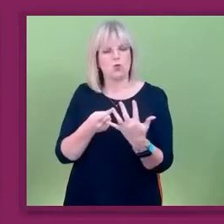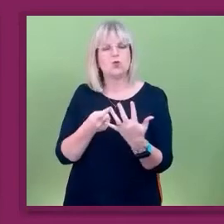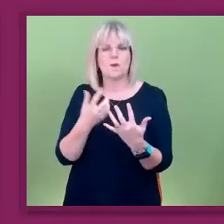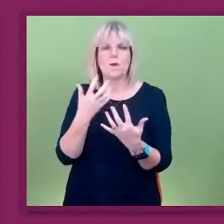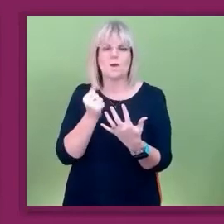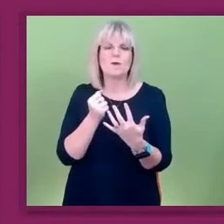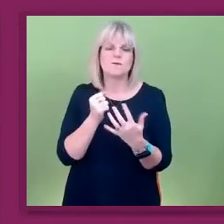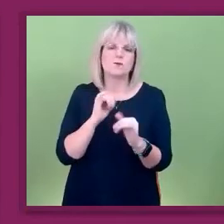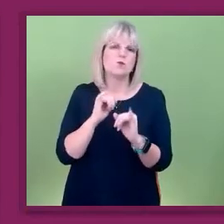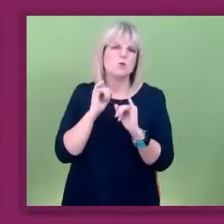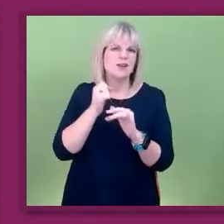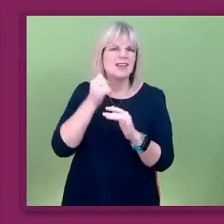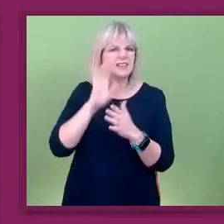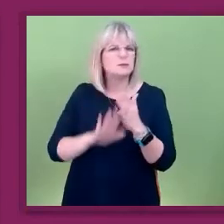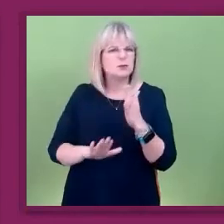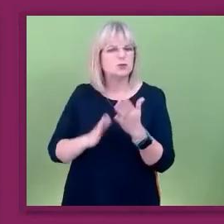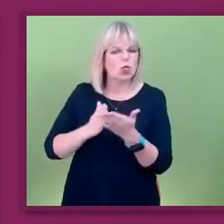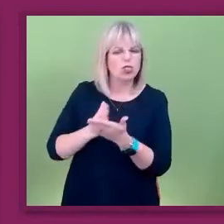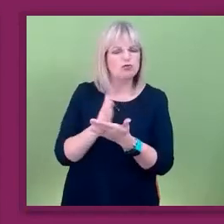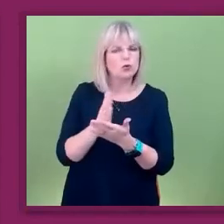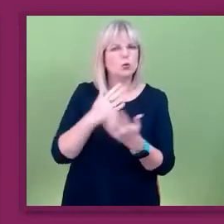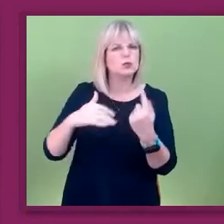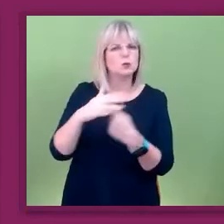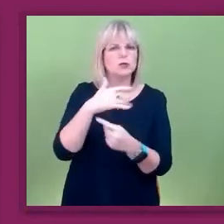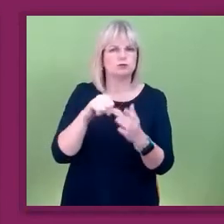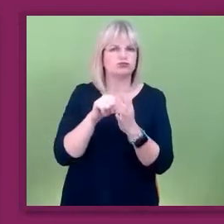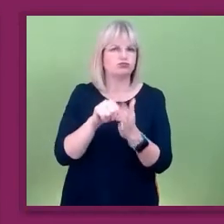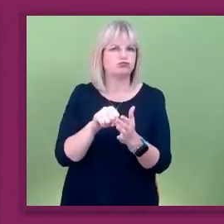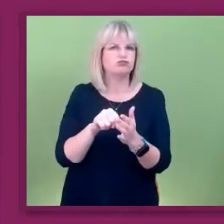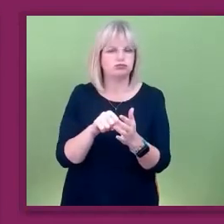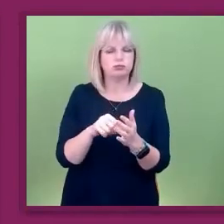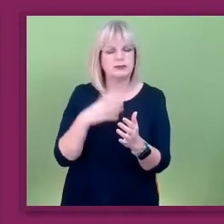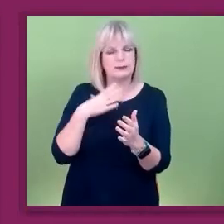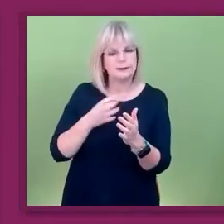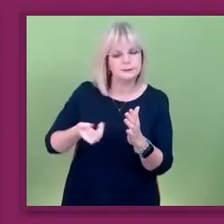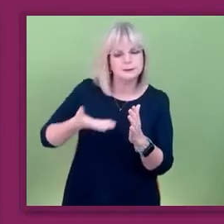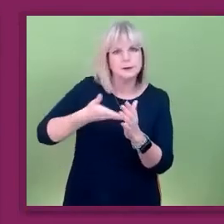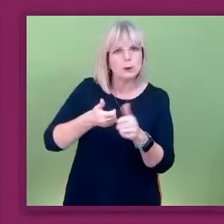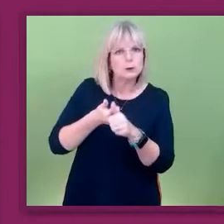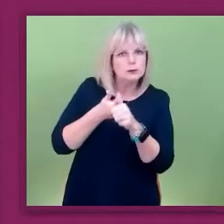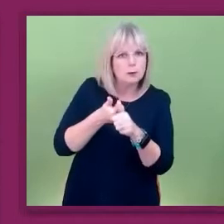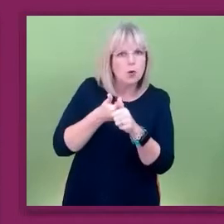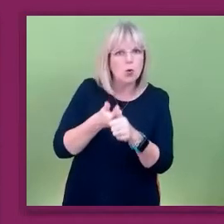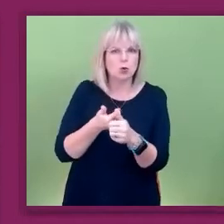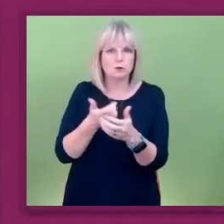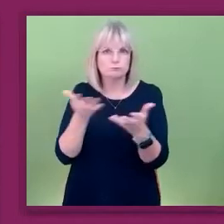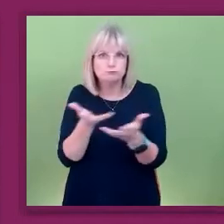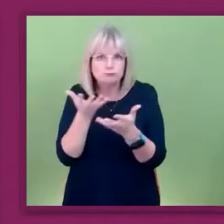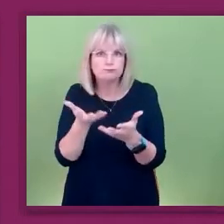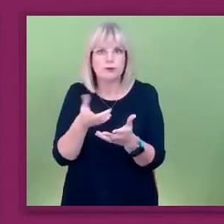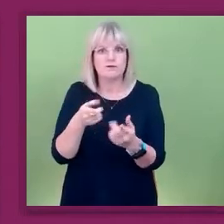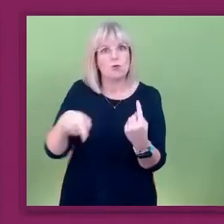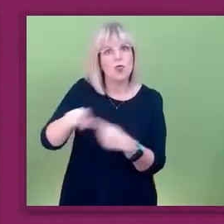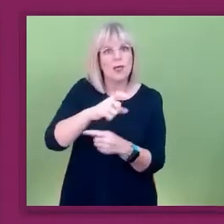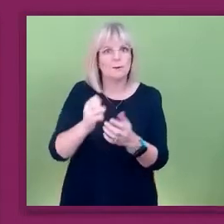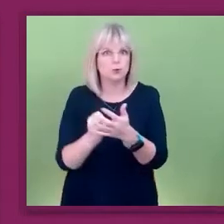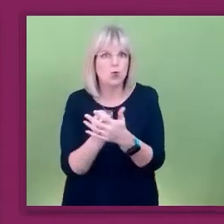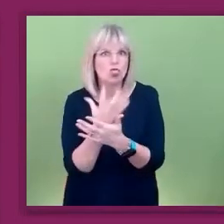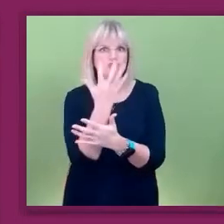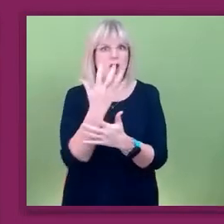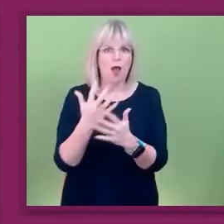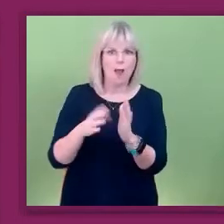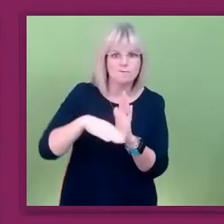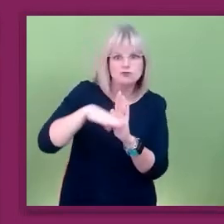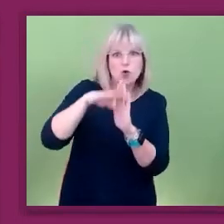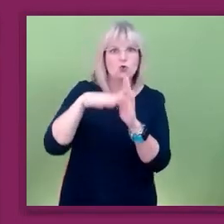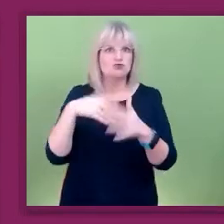a difficult way, who require additional support and intervention to enable them to thrive and to progress in the way in which they are